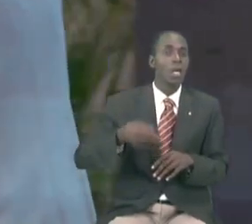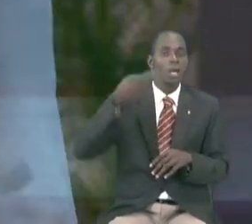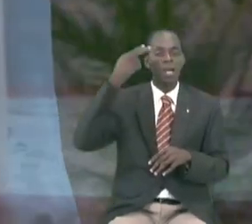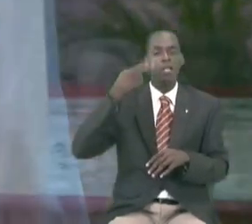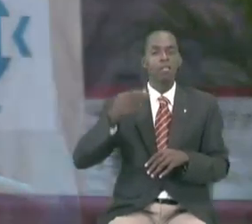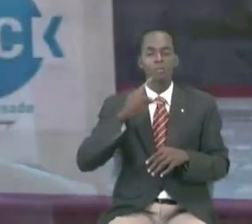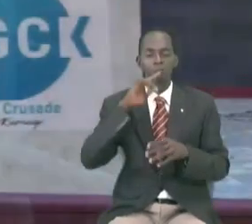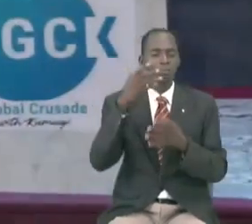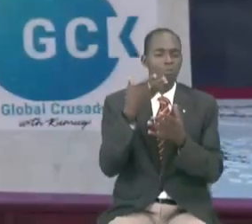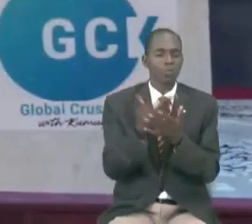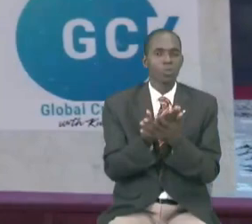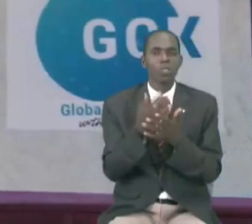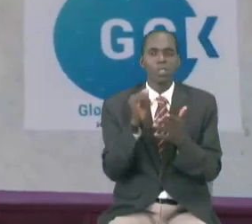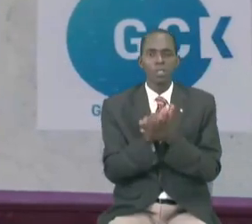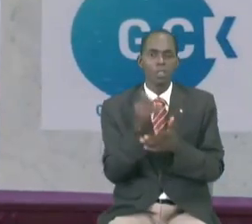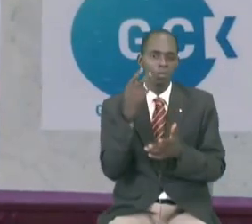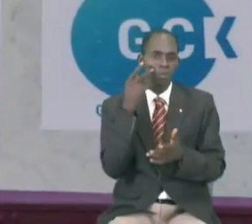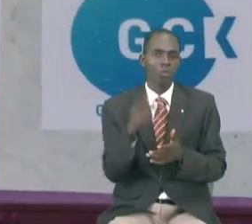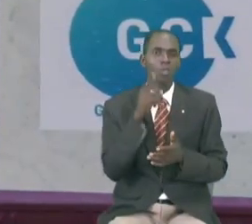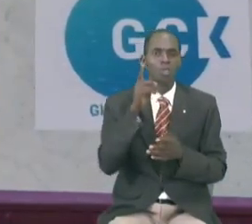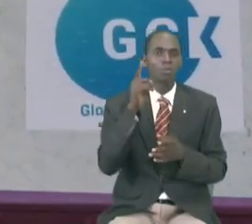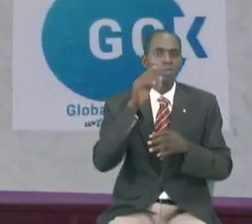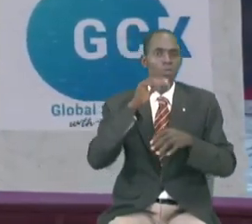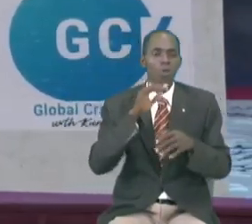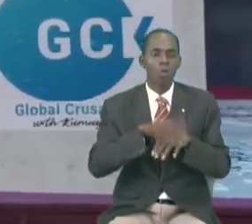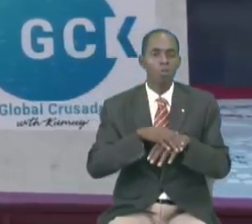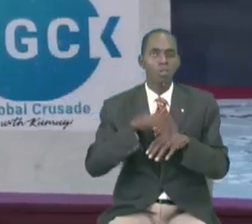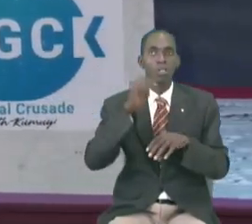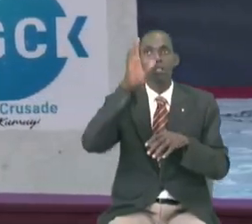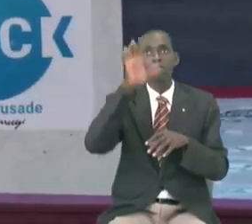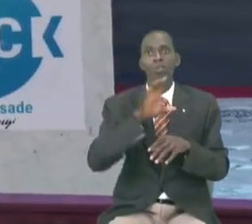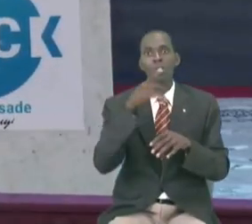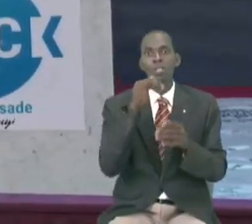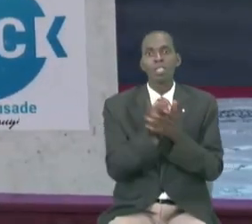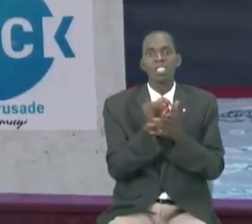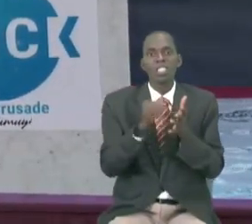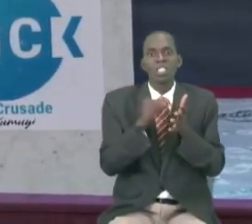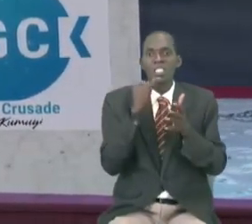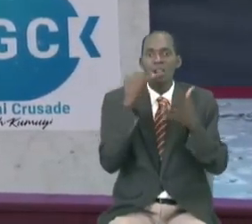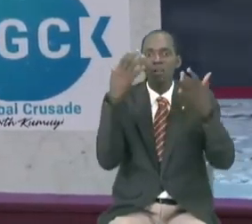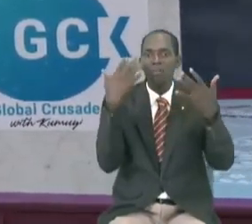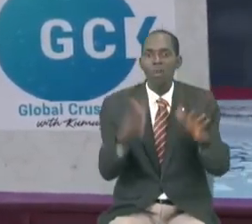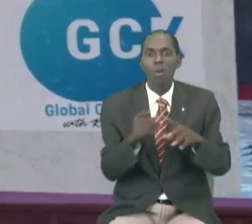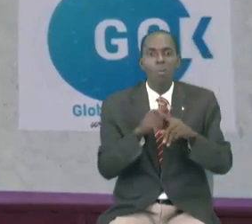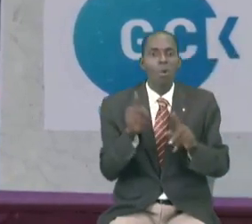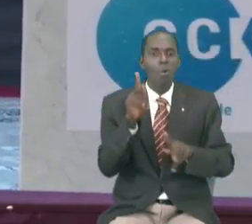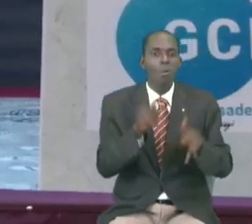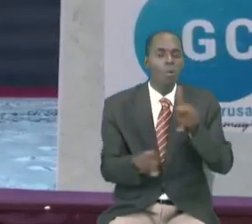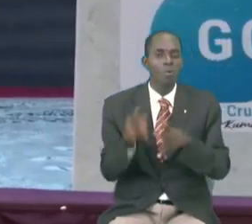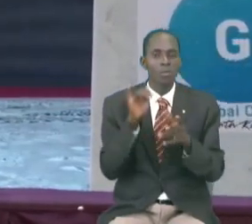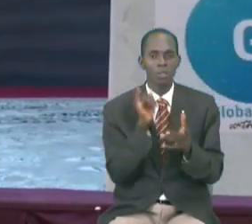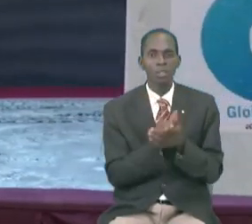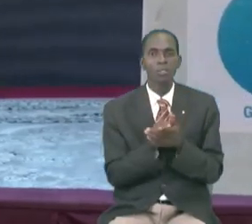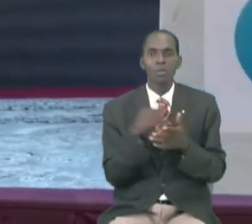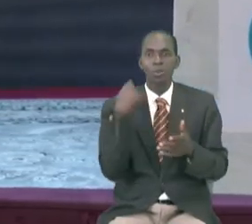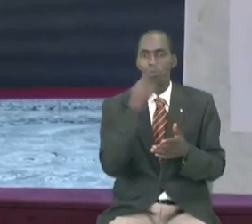and the people who saw, they've written everything down. And the minister of God comes and declares to you that your sin can